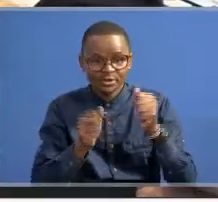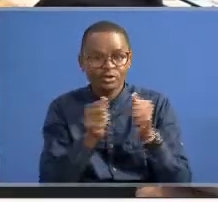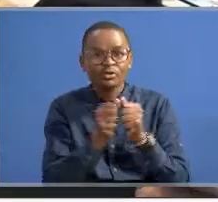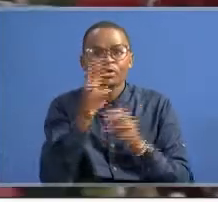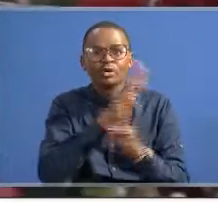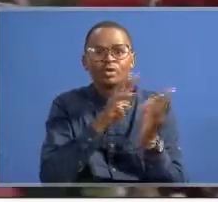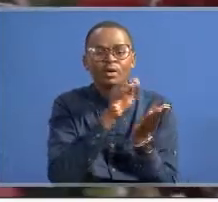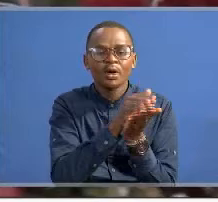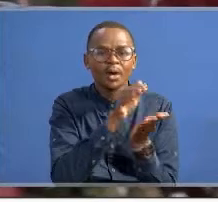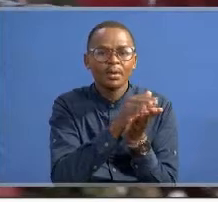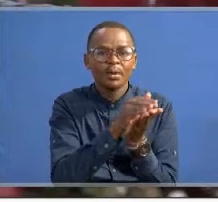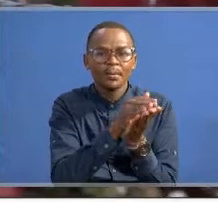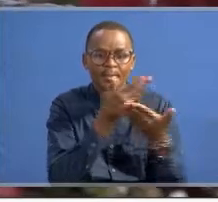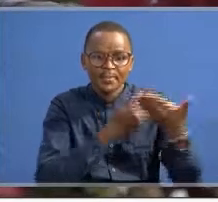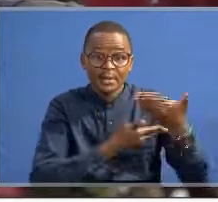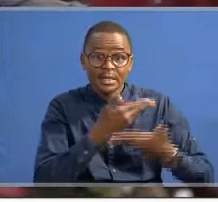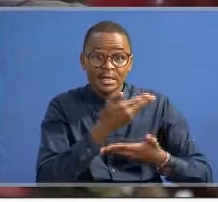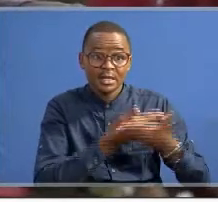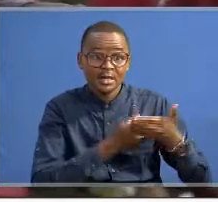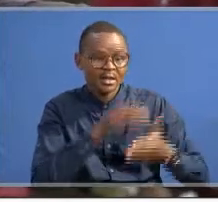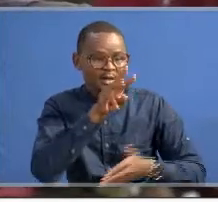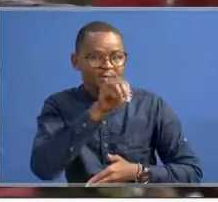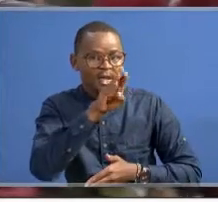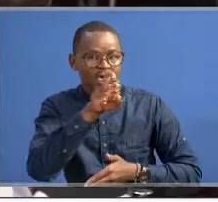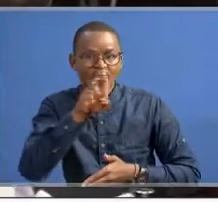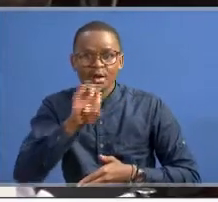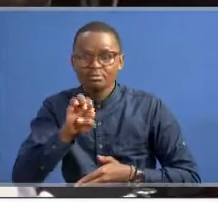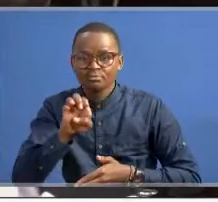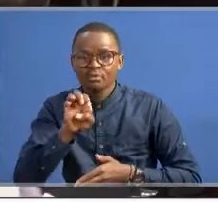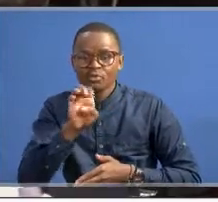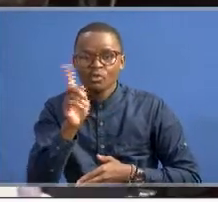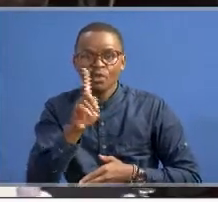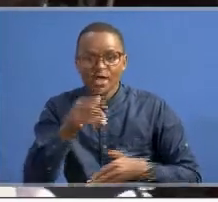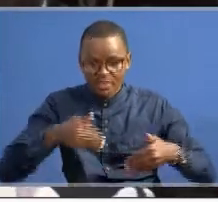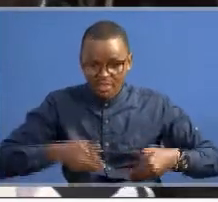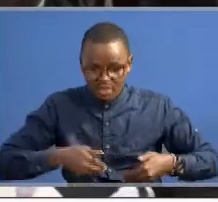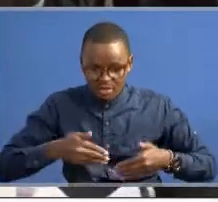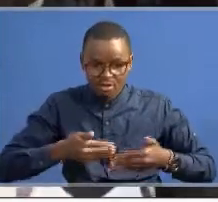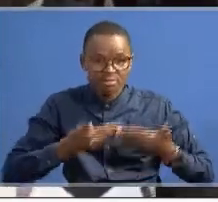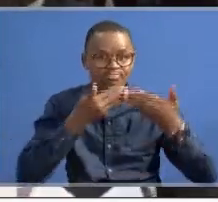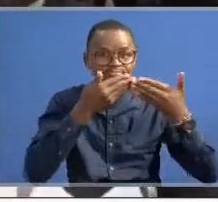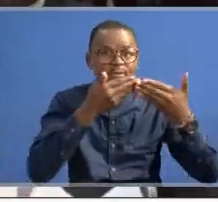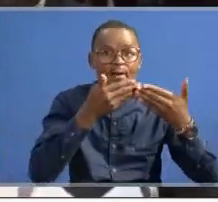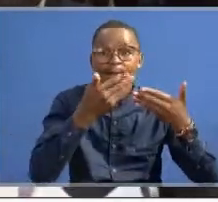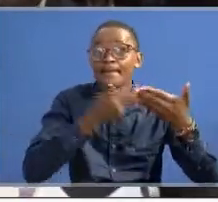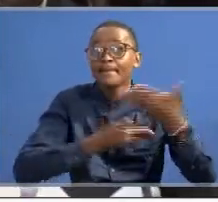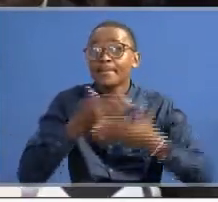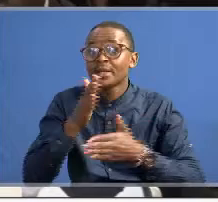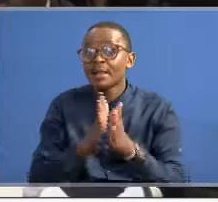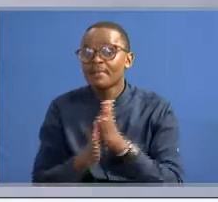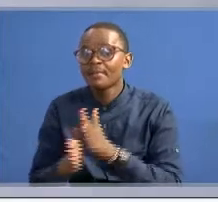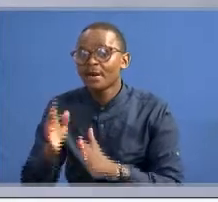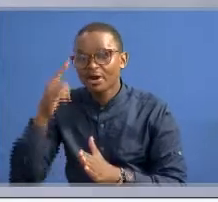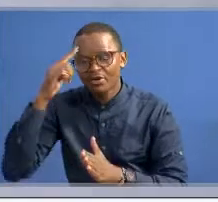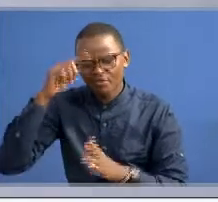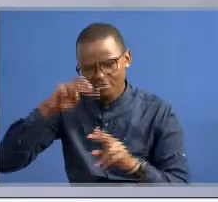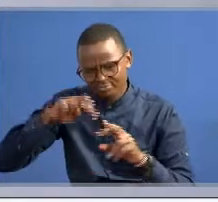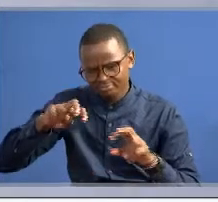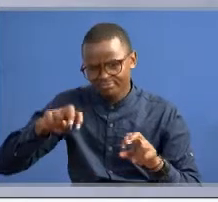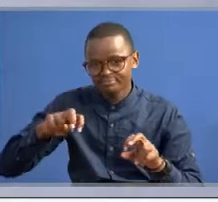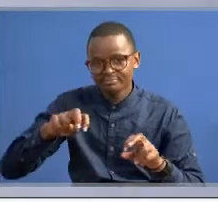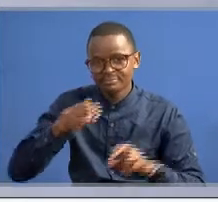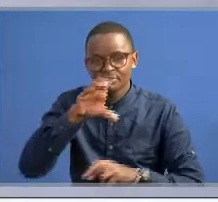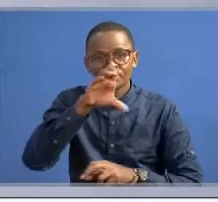a form of a business competition called Mbele na Biz, where the youth will submit business plans for scrutiny.